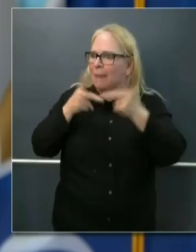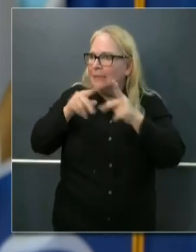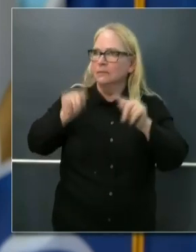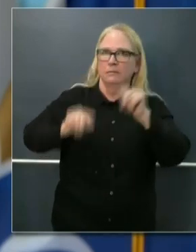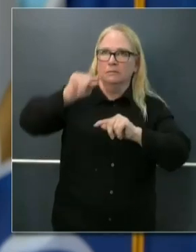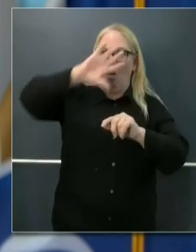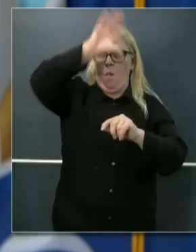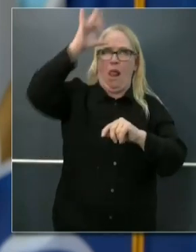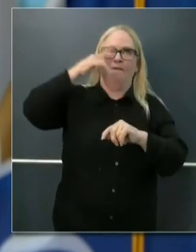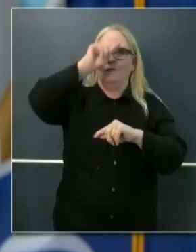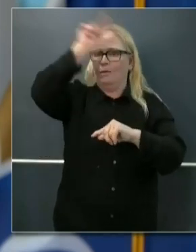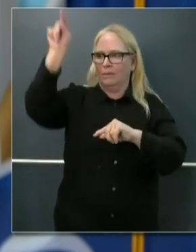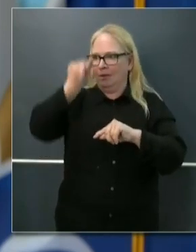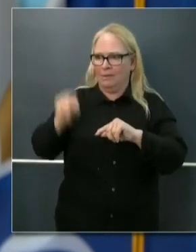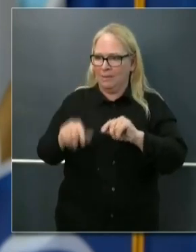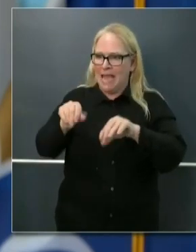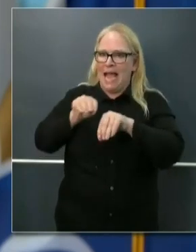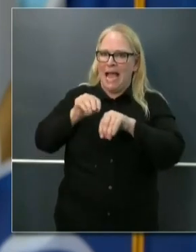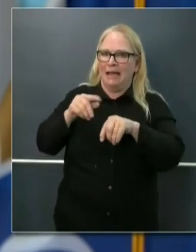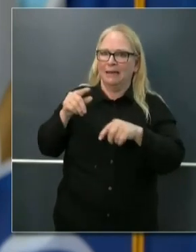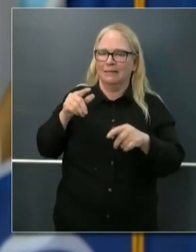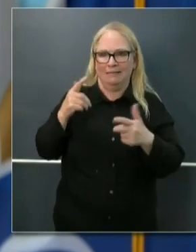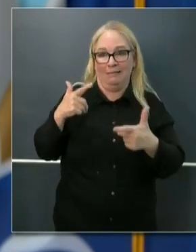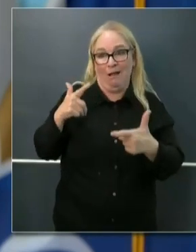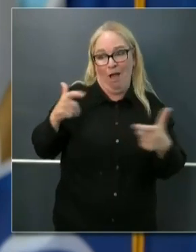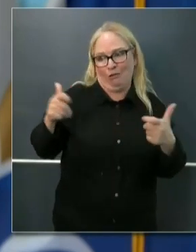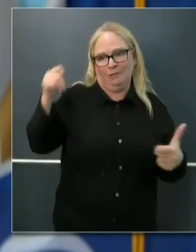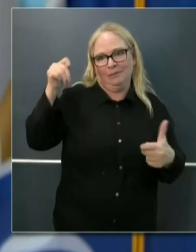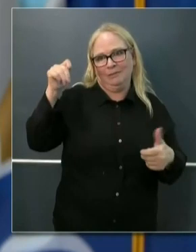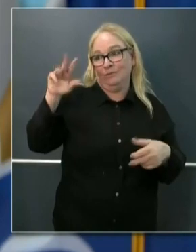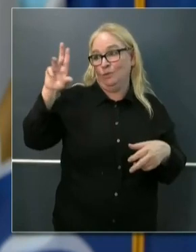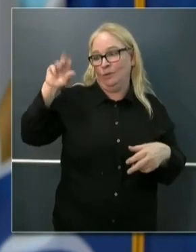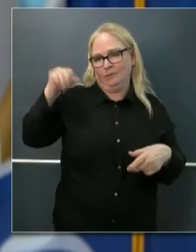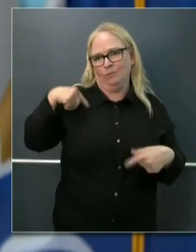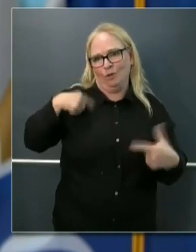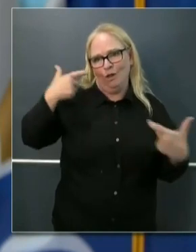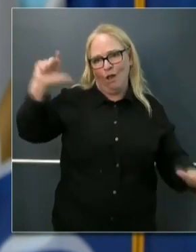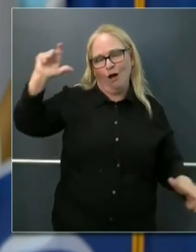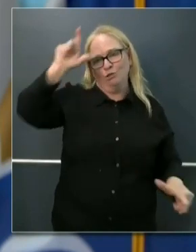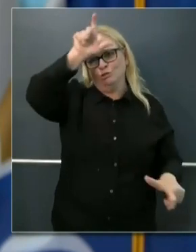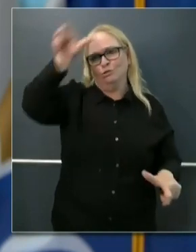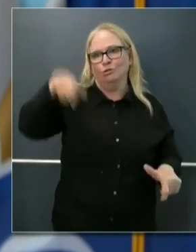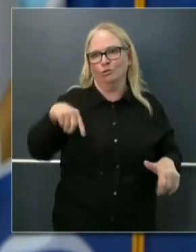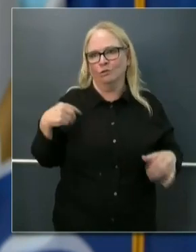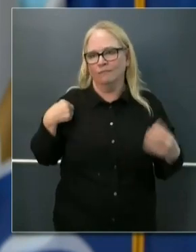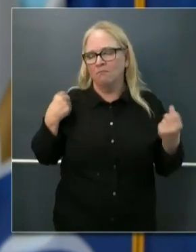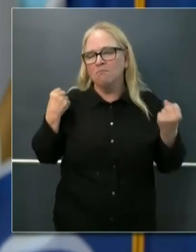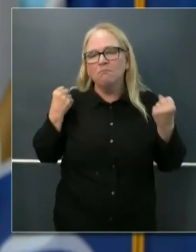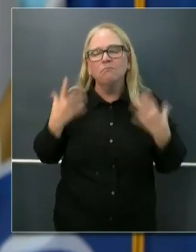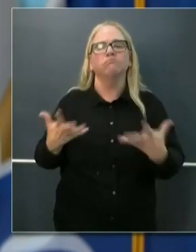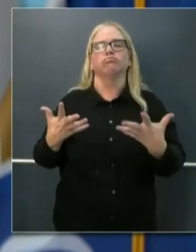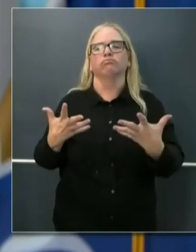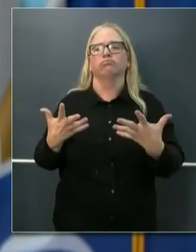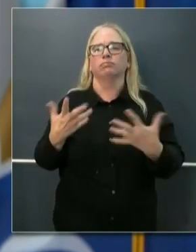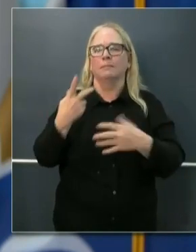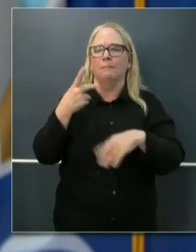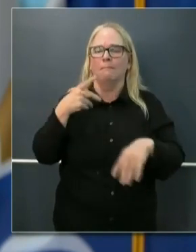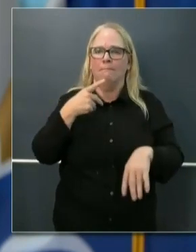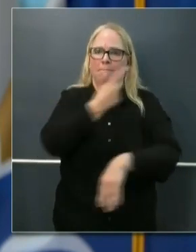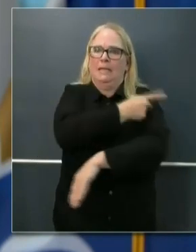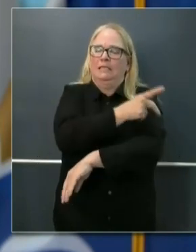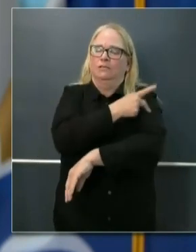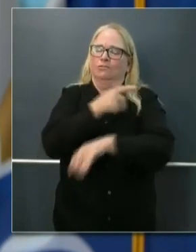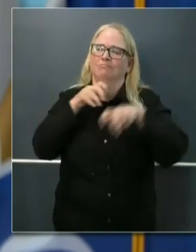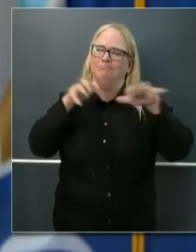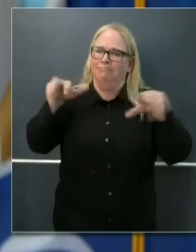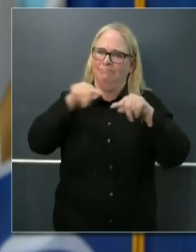the United States. We have hundreds of thousands of patients in that system and tens